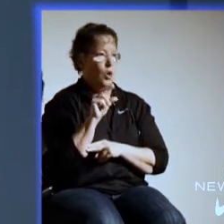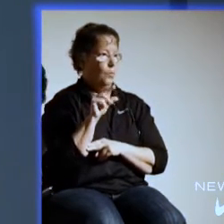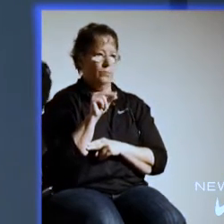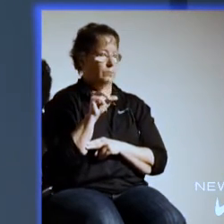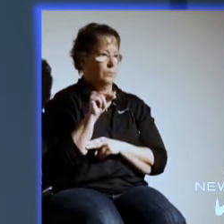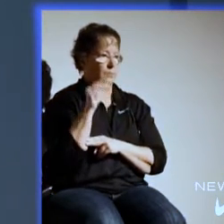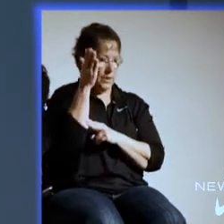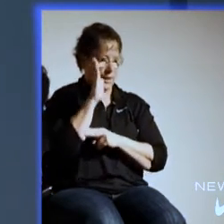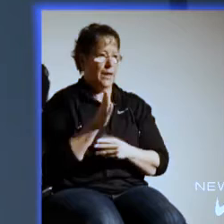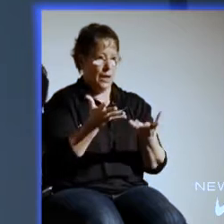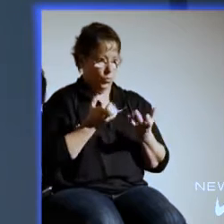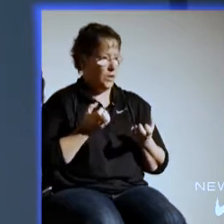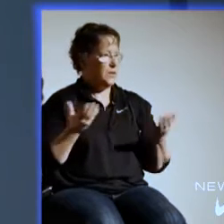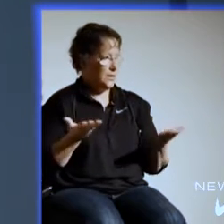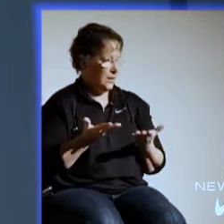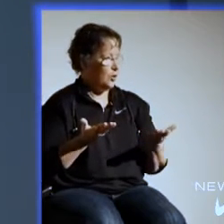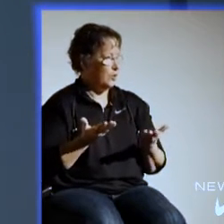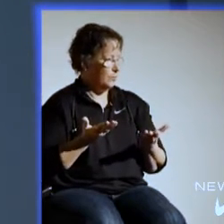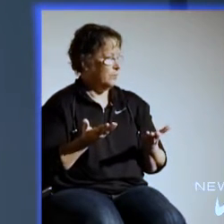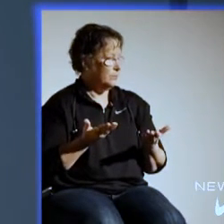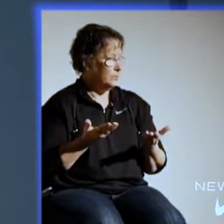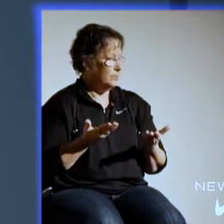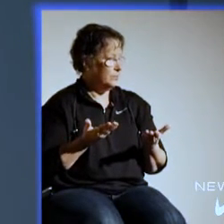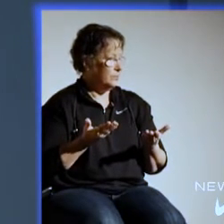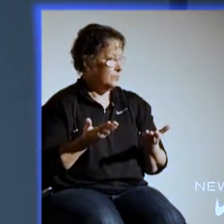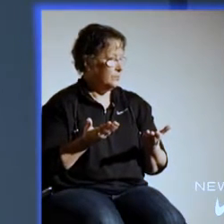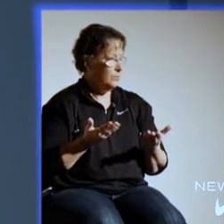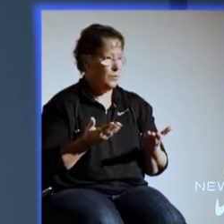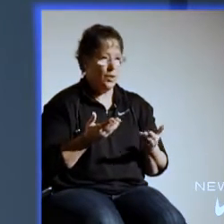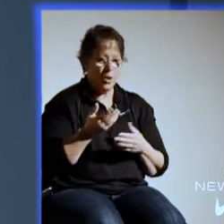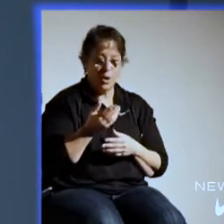that. We've done all the research.